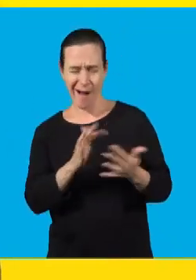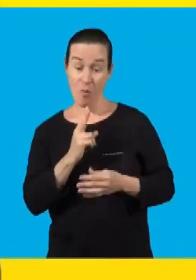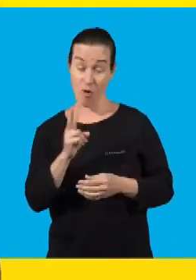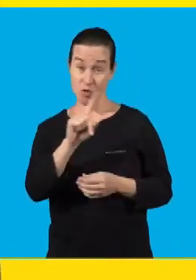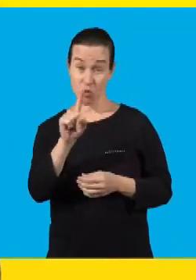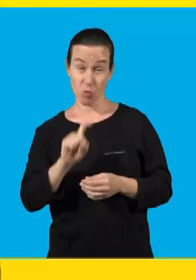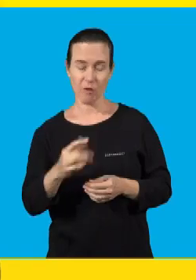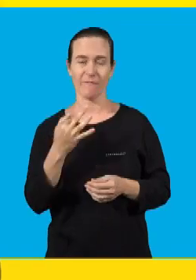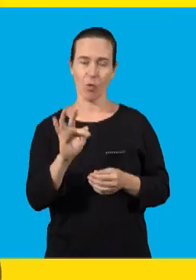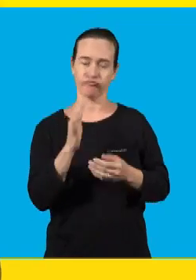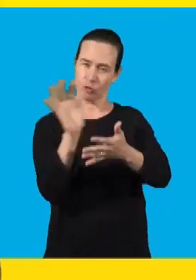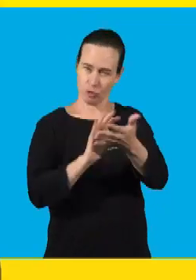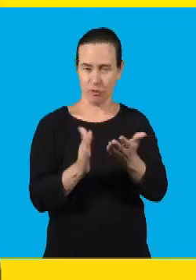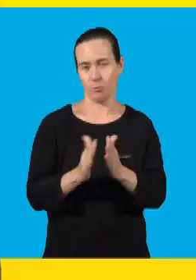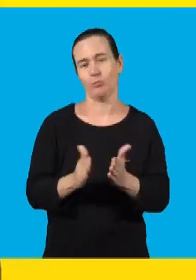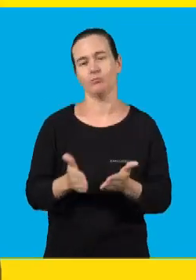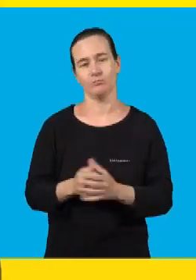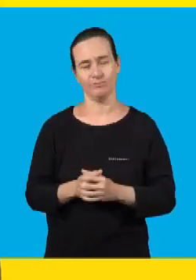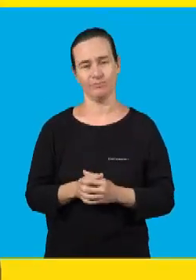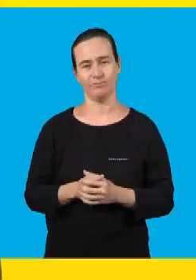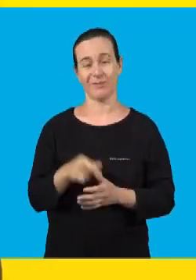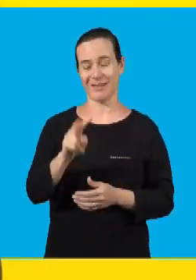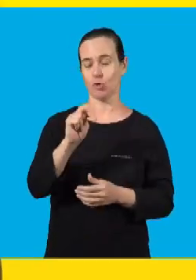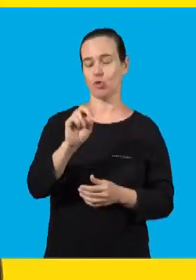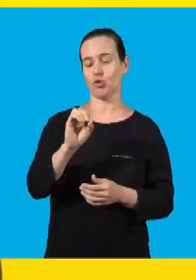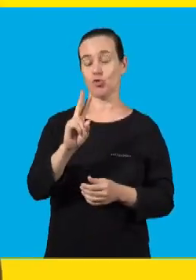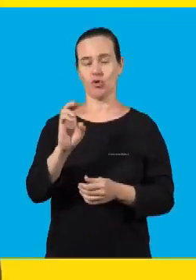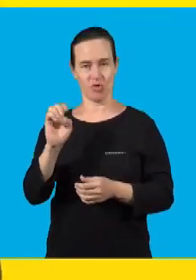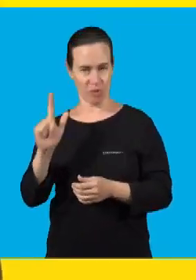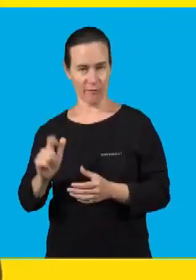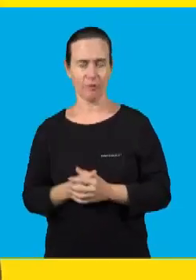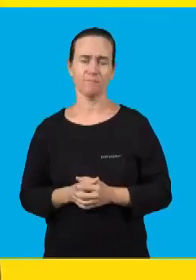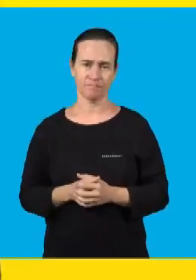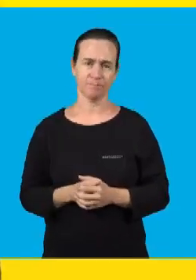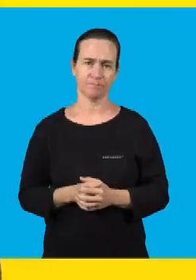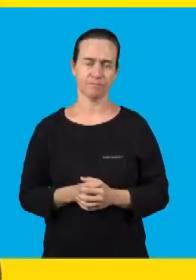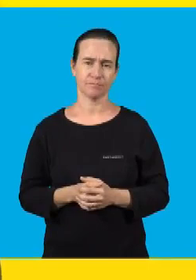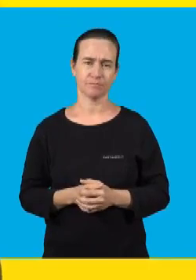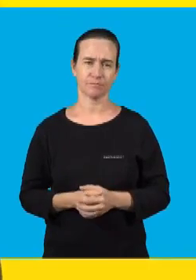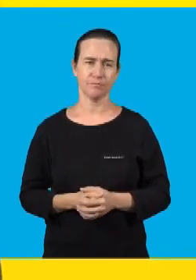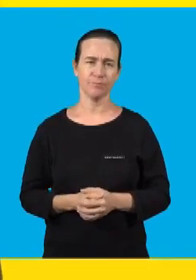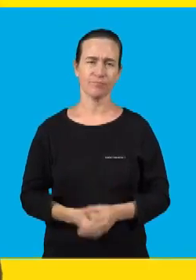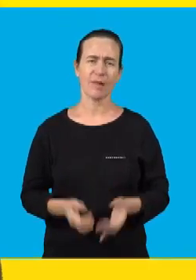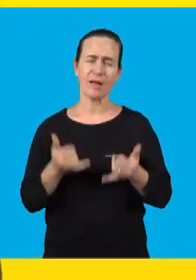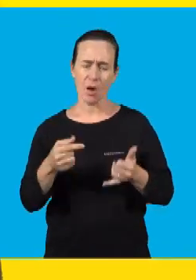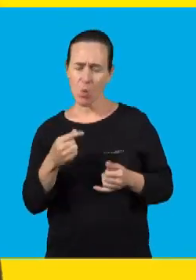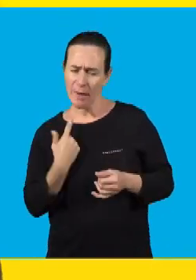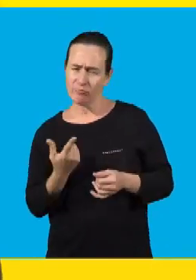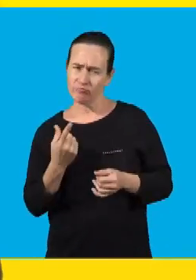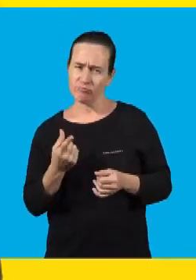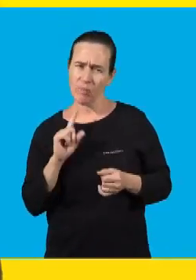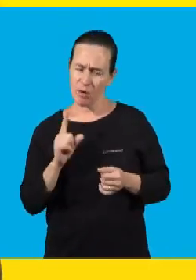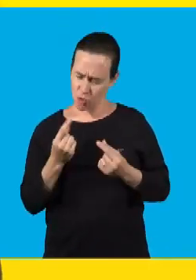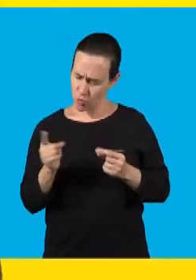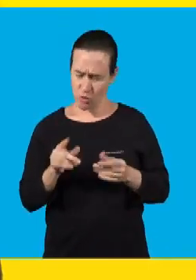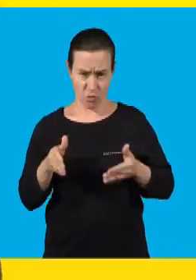to approach novels, right? Let's move on. Let's look at our lesson in the